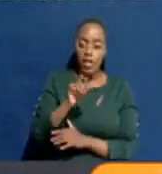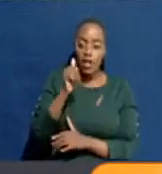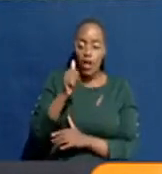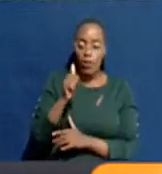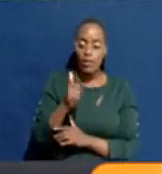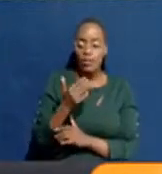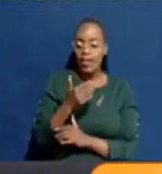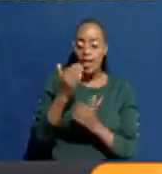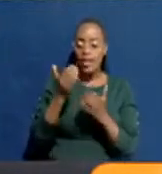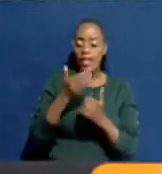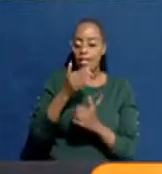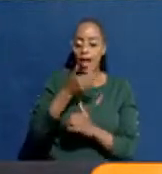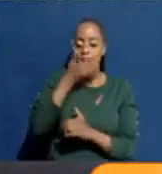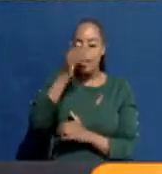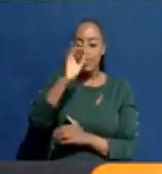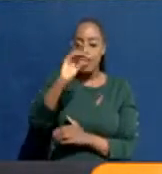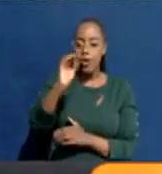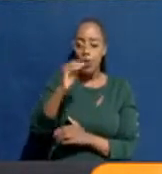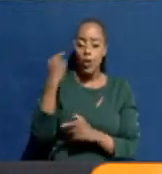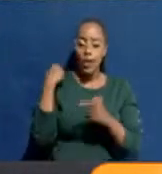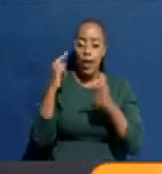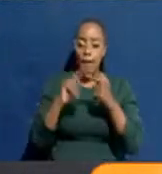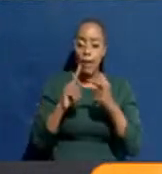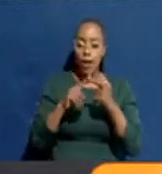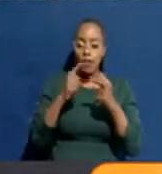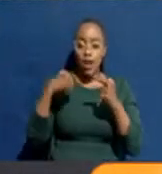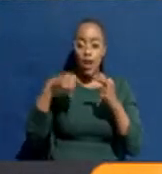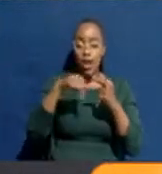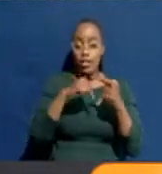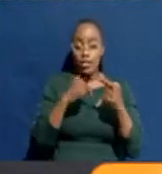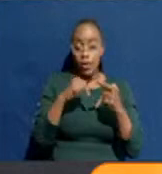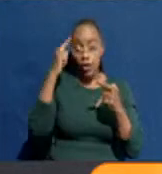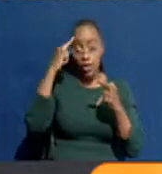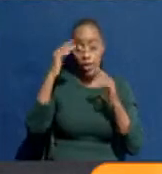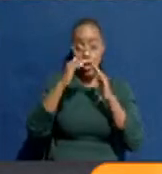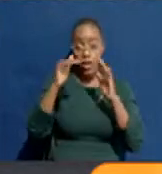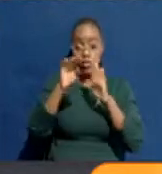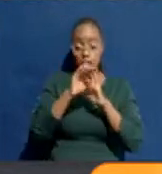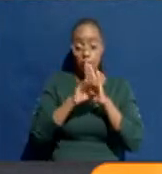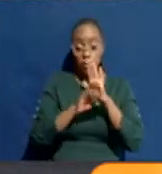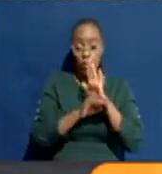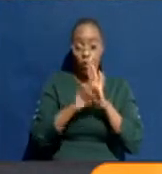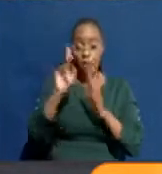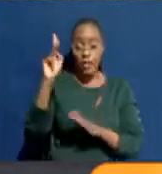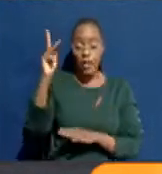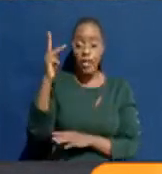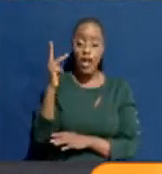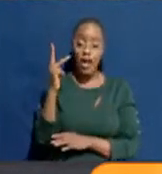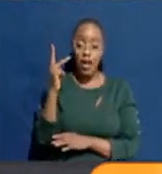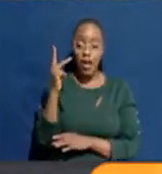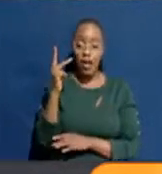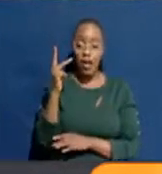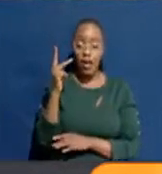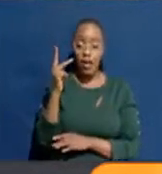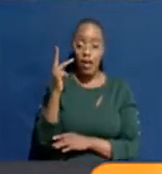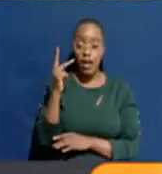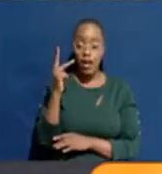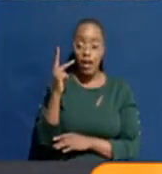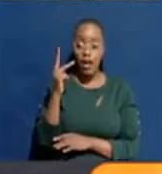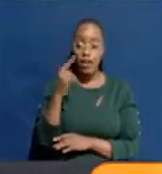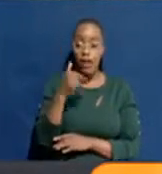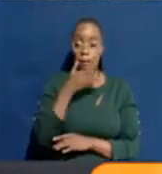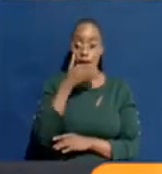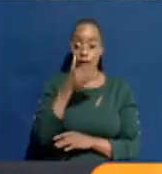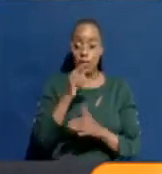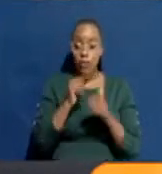rhetorical. Number one, do we actually need the housing program in Kenya? I think my